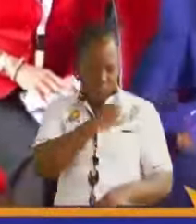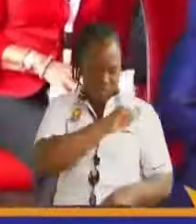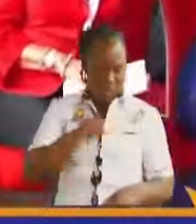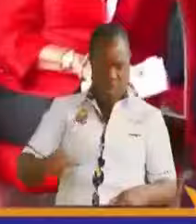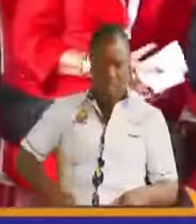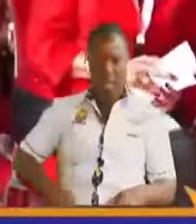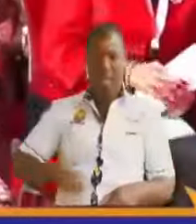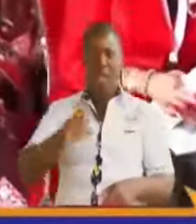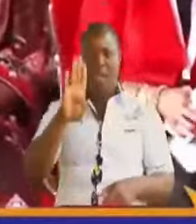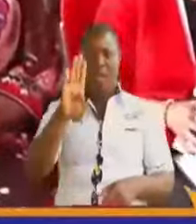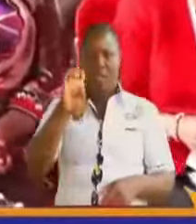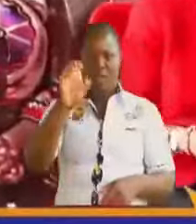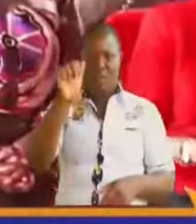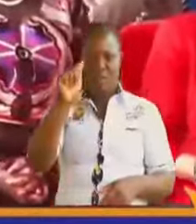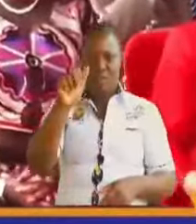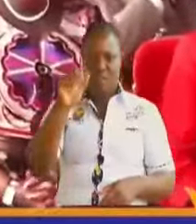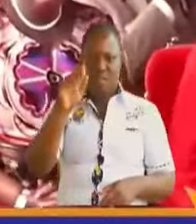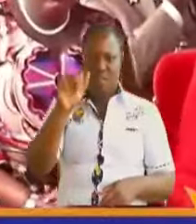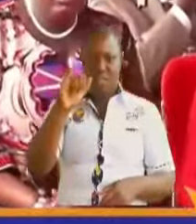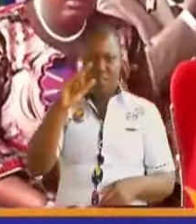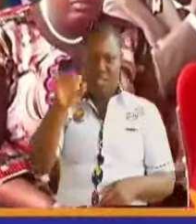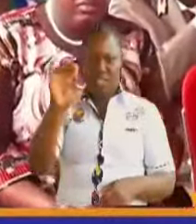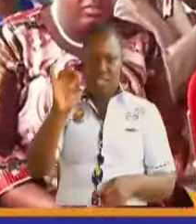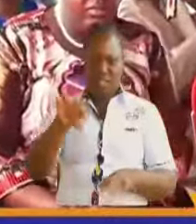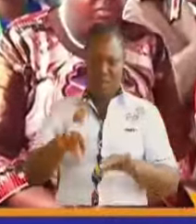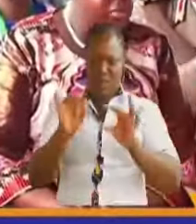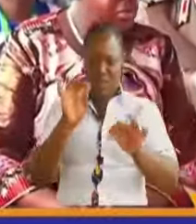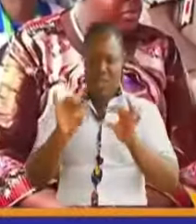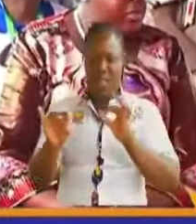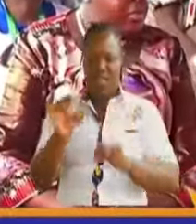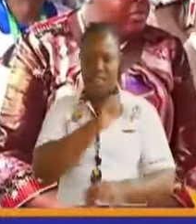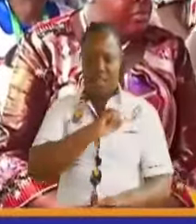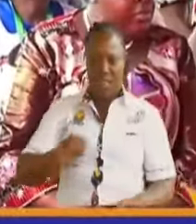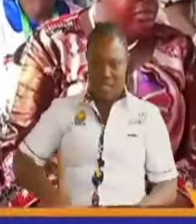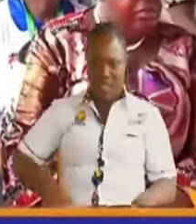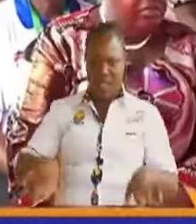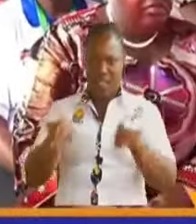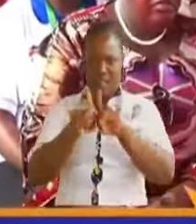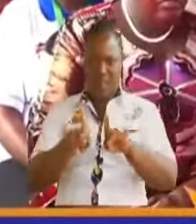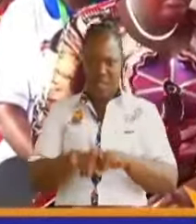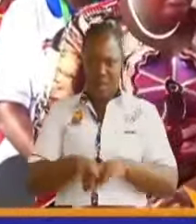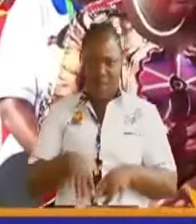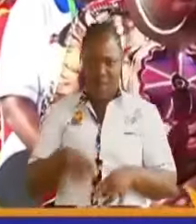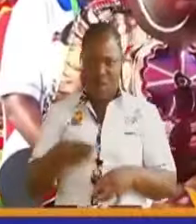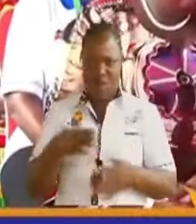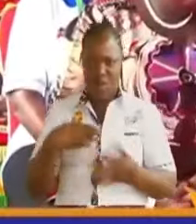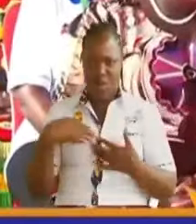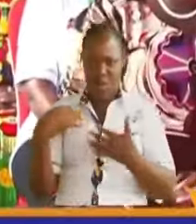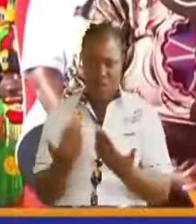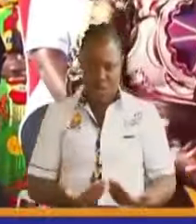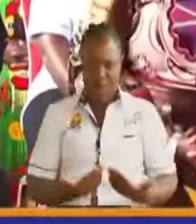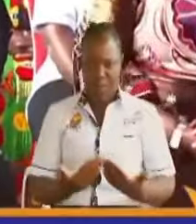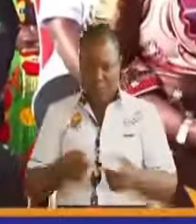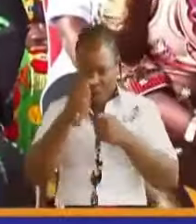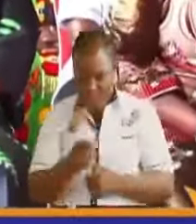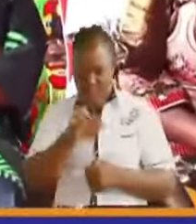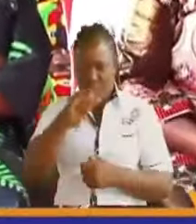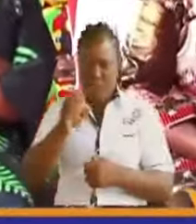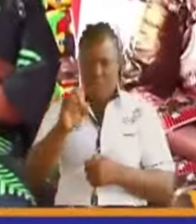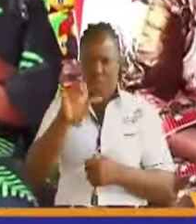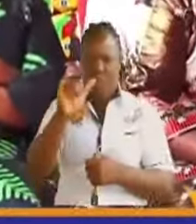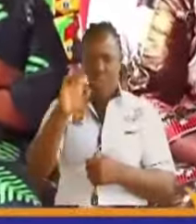Ogola, nominated Senator. And I'd like to also recognize Honorable Dr. Joyce